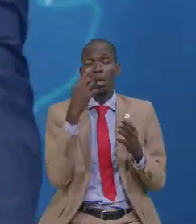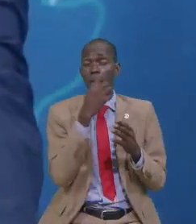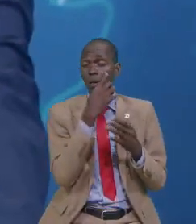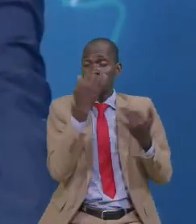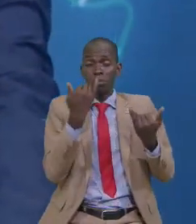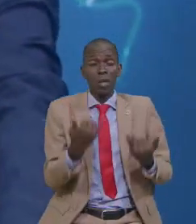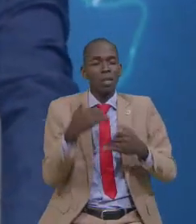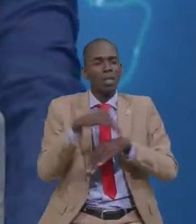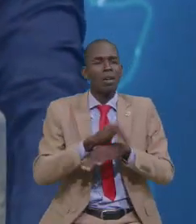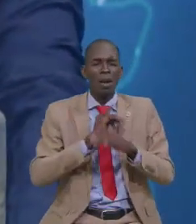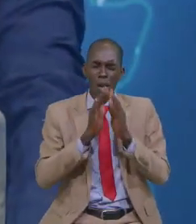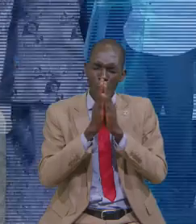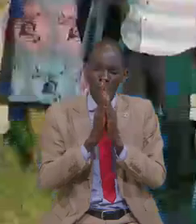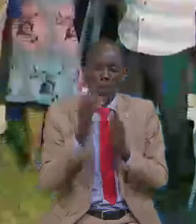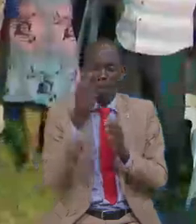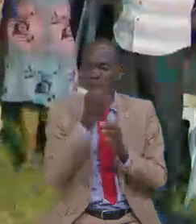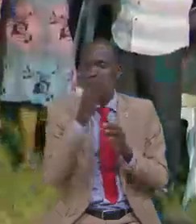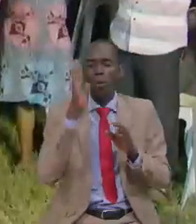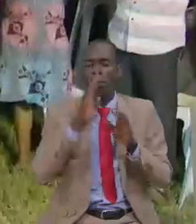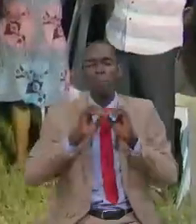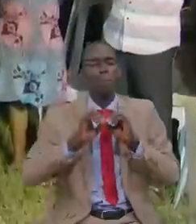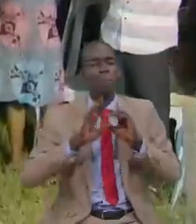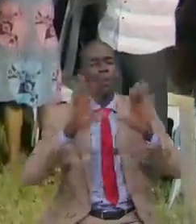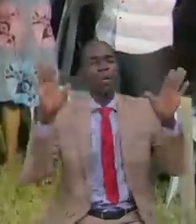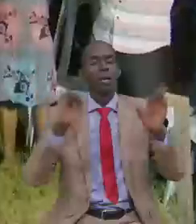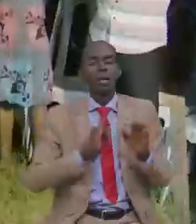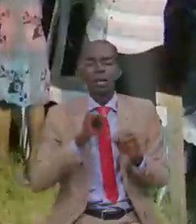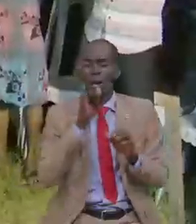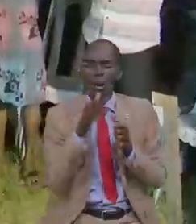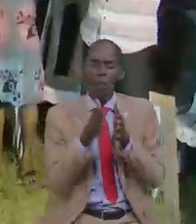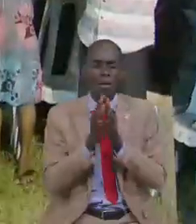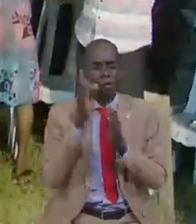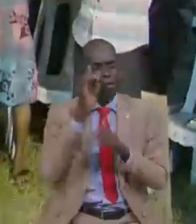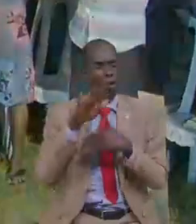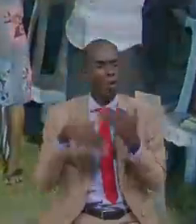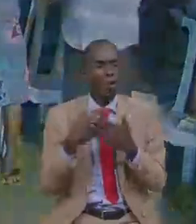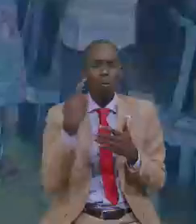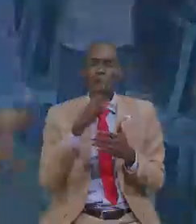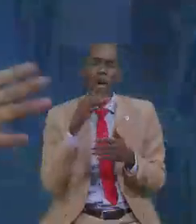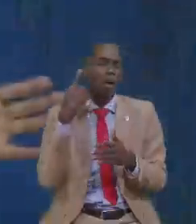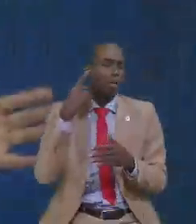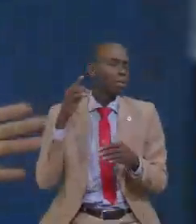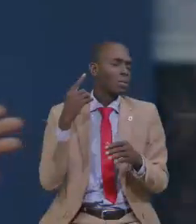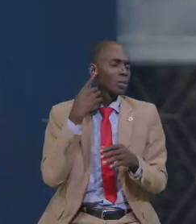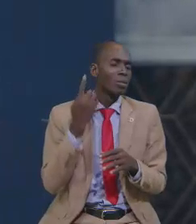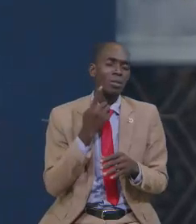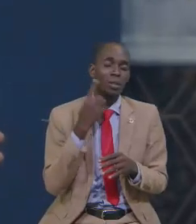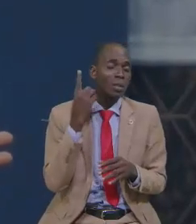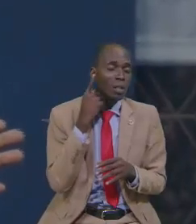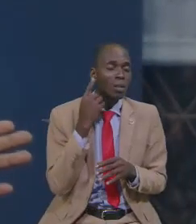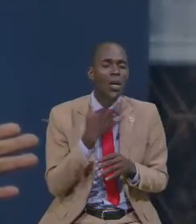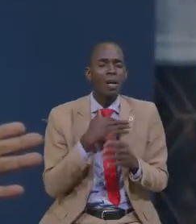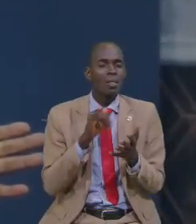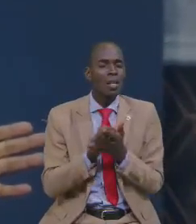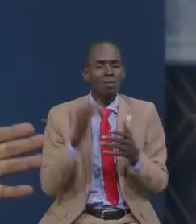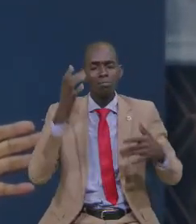their sight will be bright. I'm asking, Lord, for those who are deaf and dumb, and that infirmity,